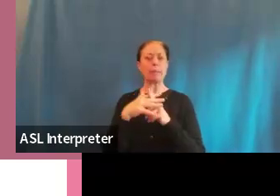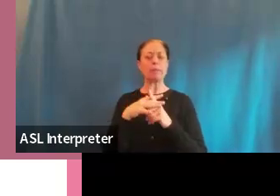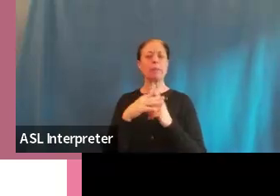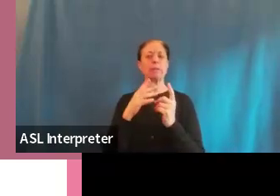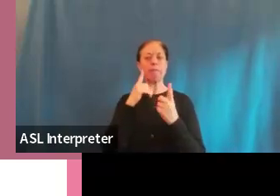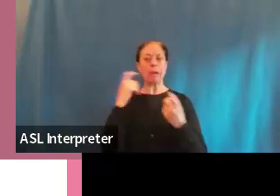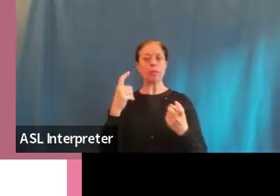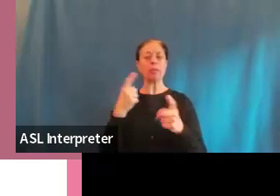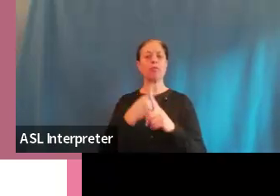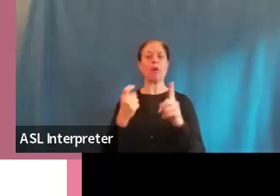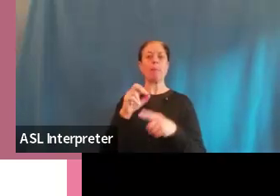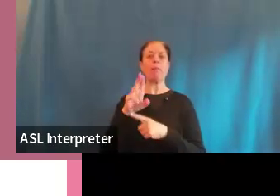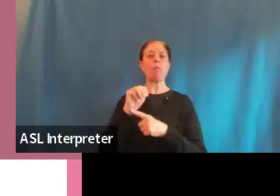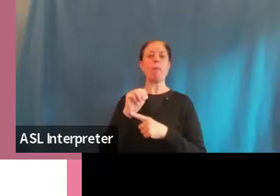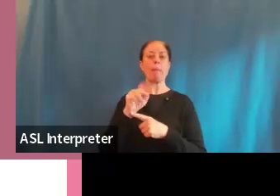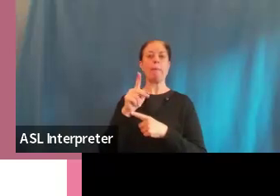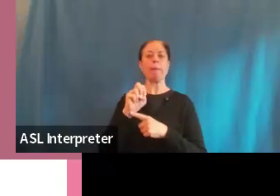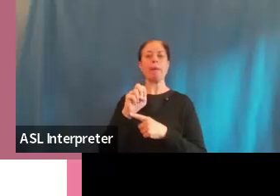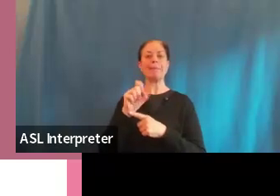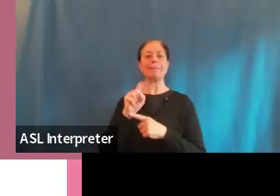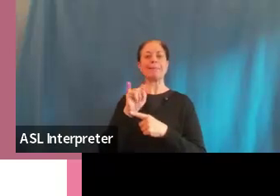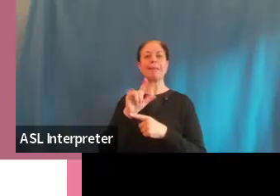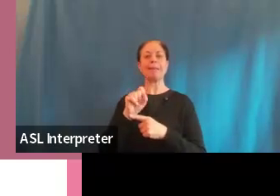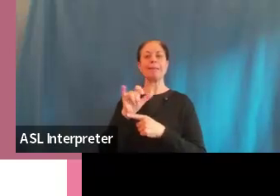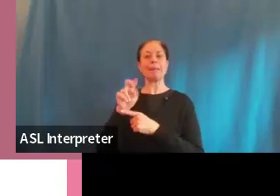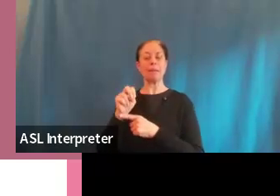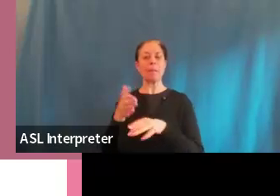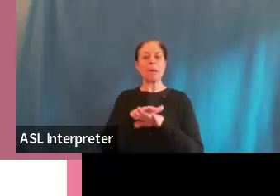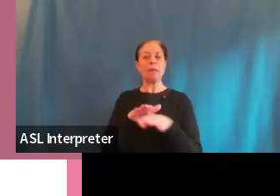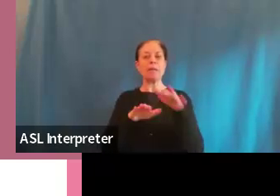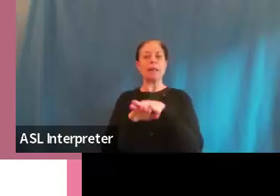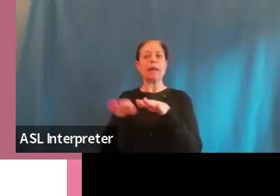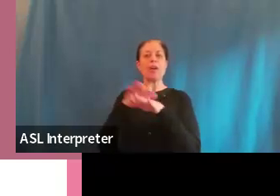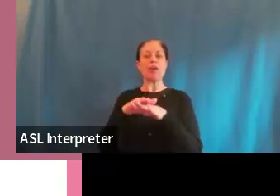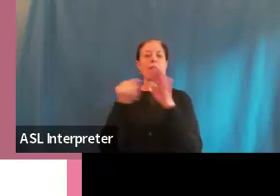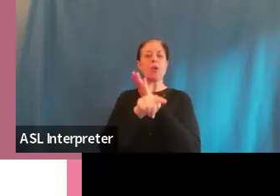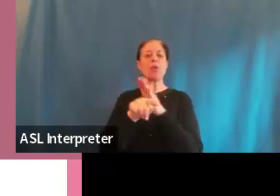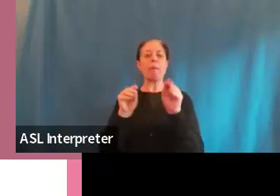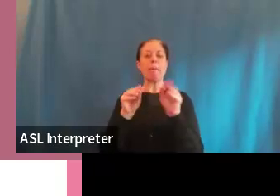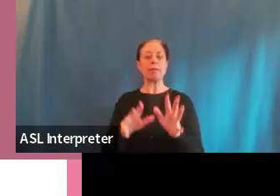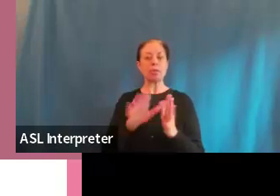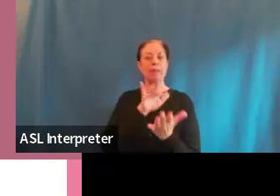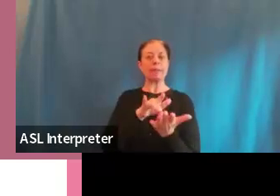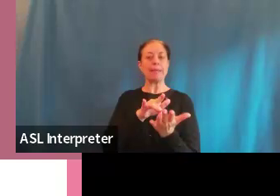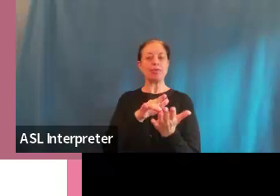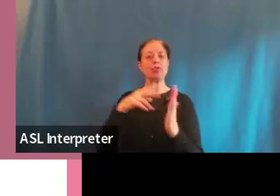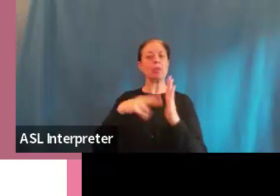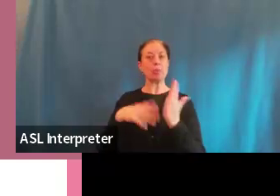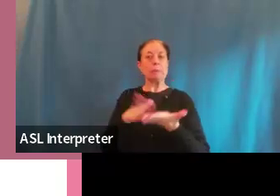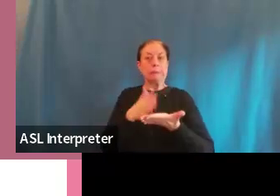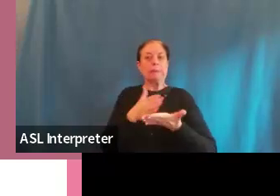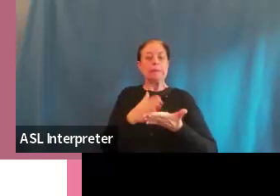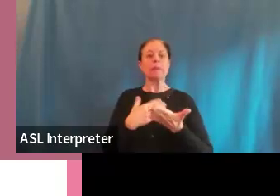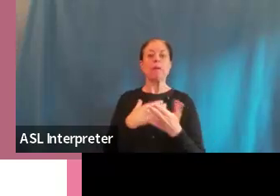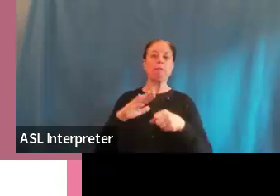draws from Rumpelstiltskin as inspiration and features a multi-layered murder mystery at the center that will keep readers turning pages. Full of